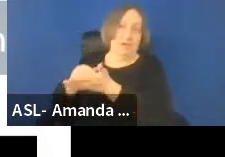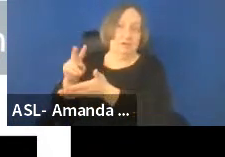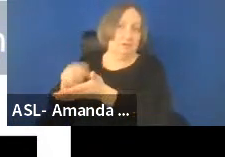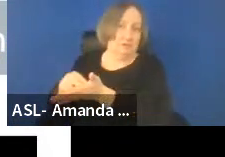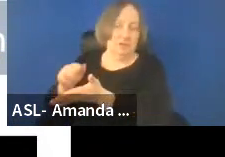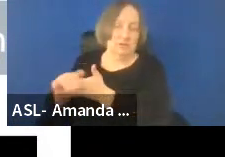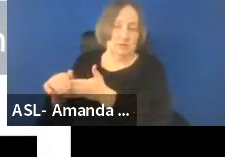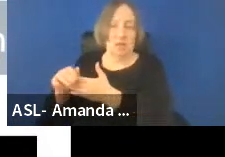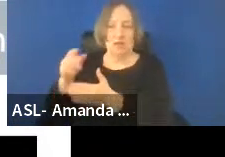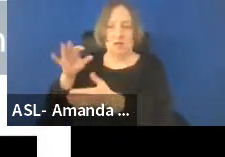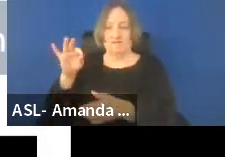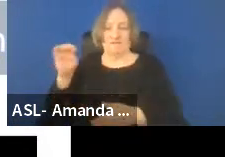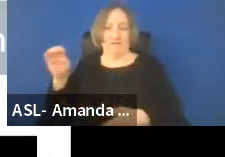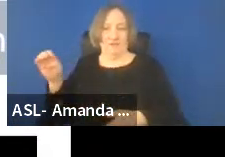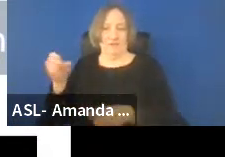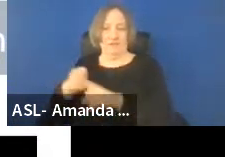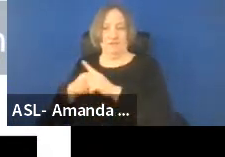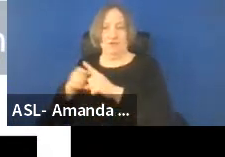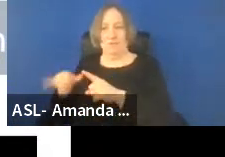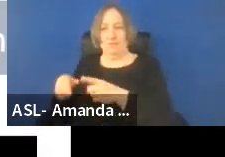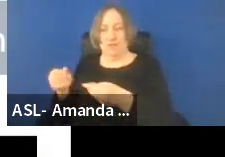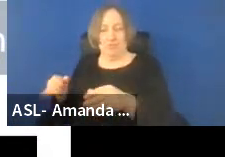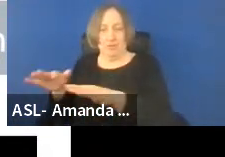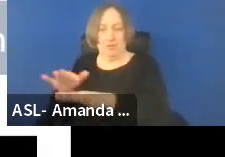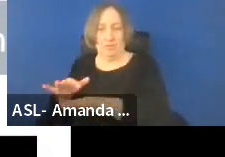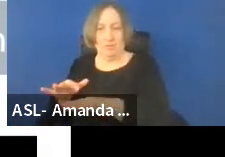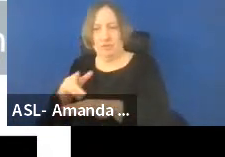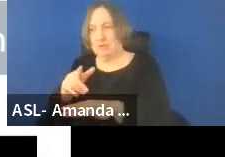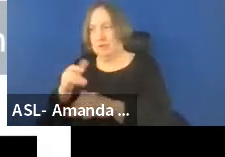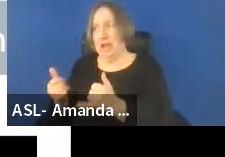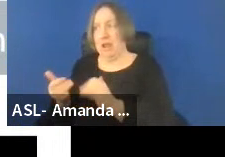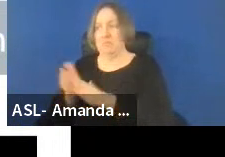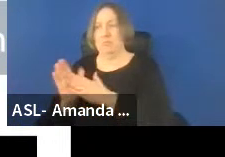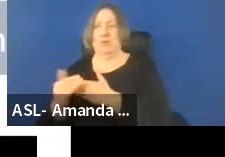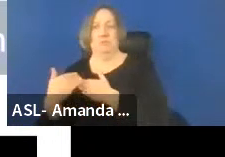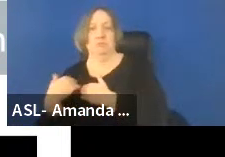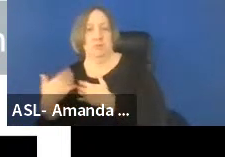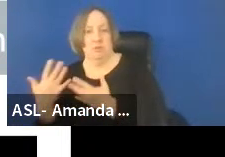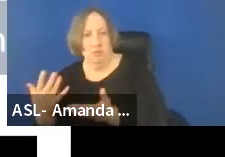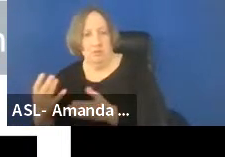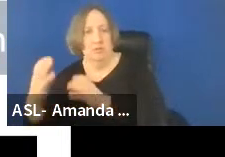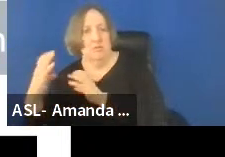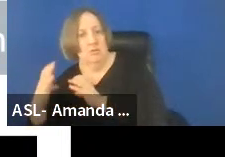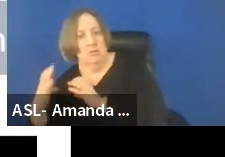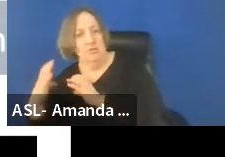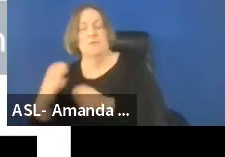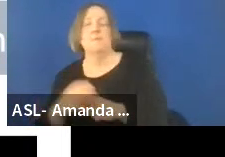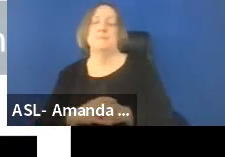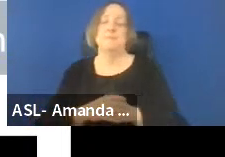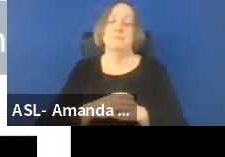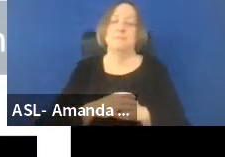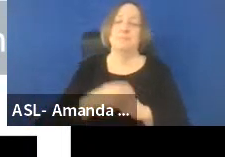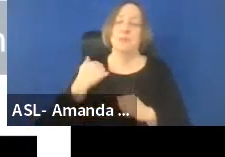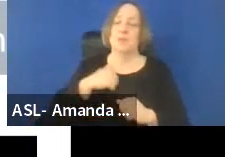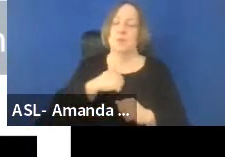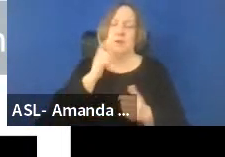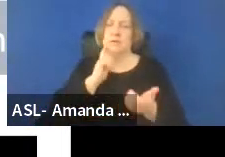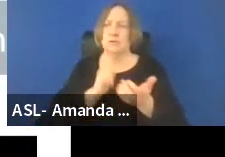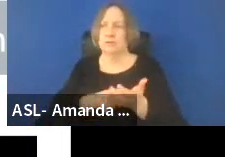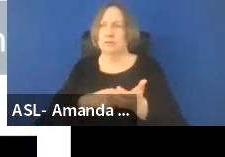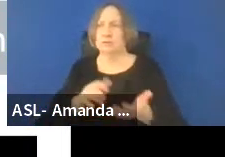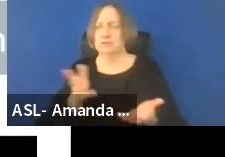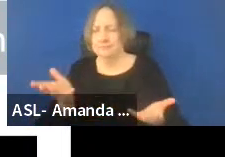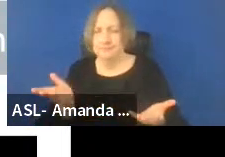in fees that this property owner is responsible for. In that we found that